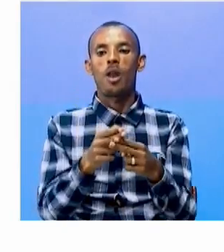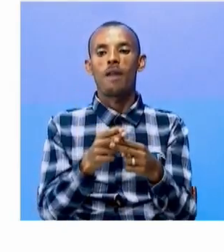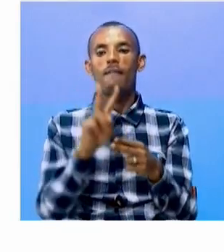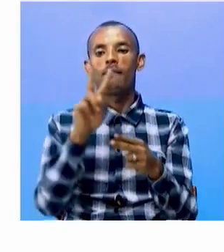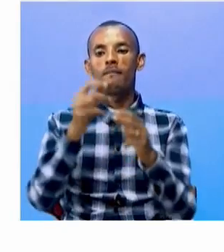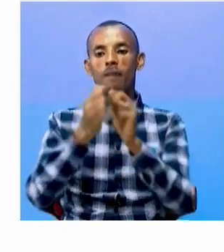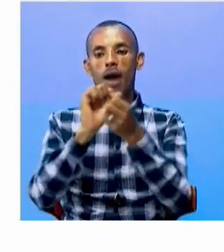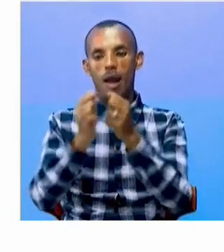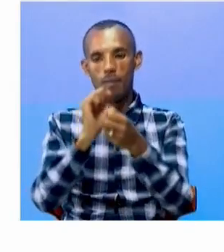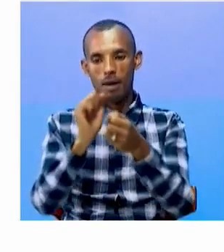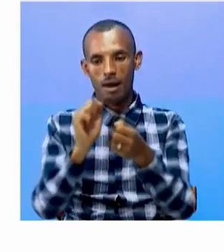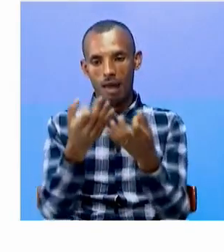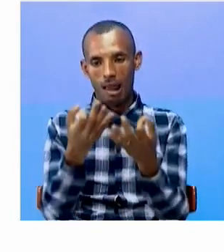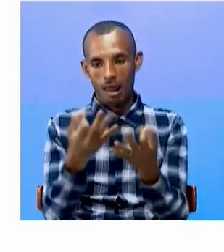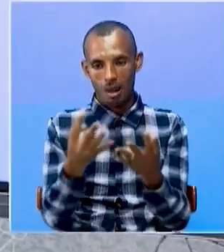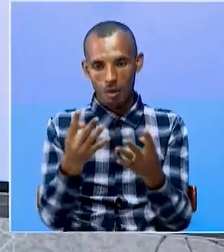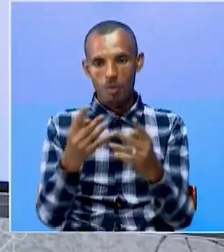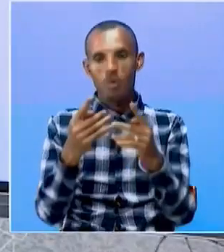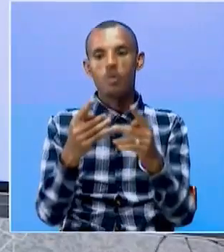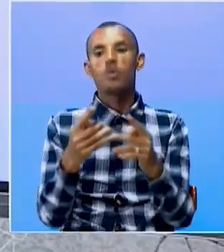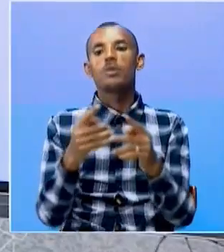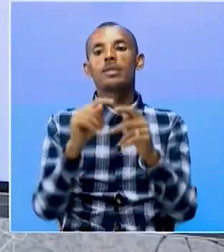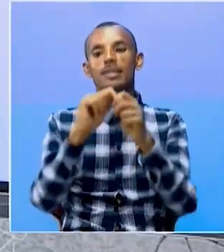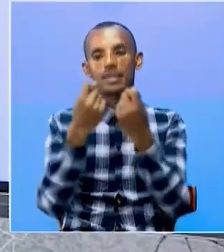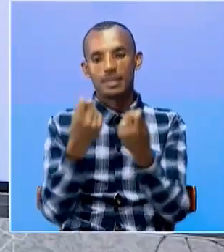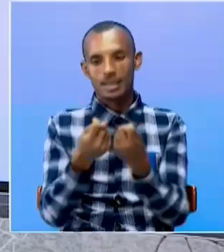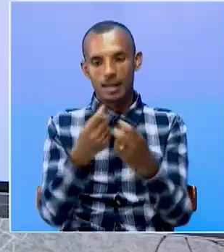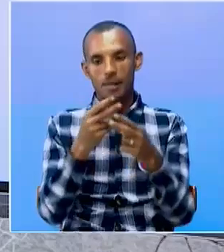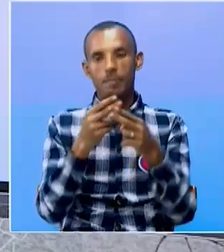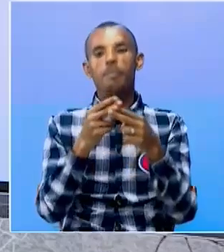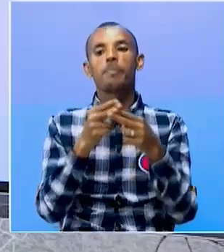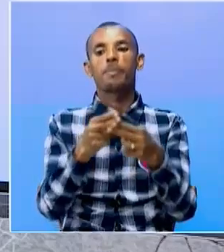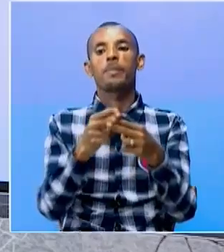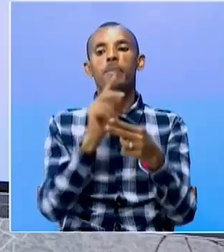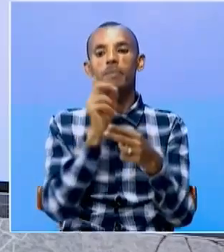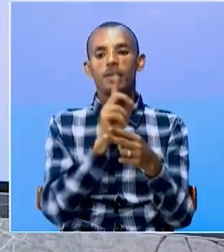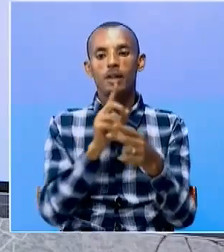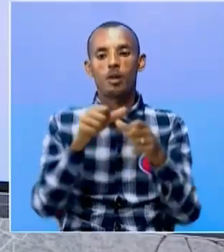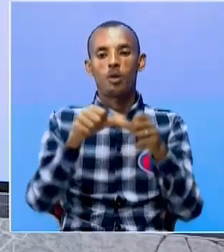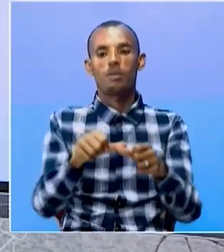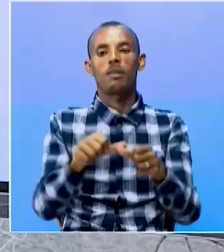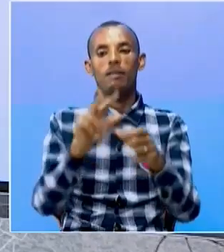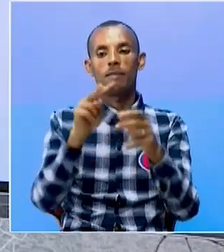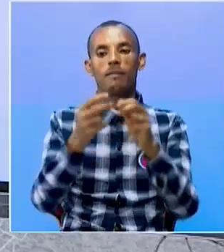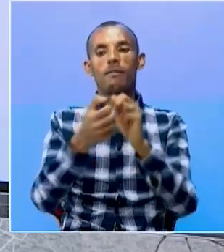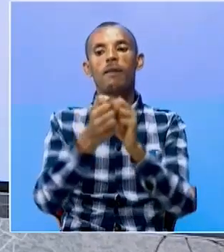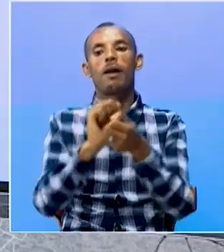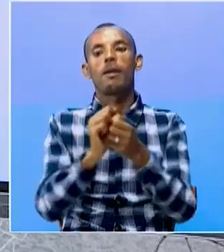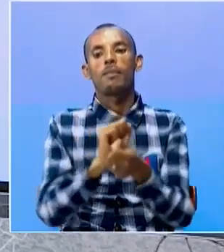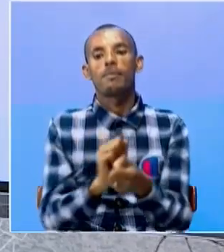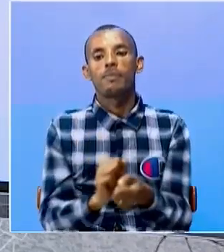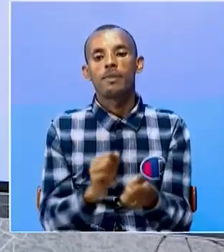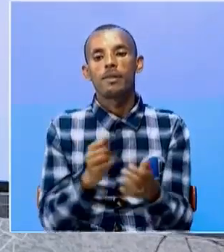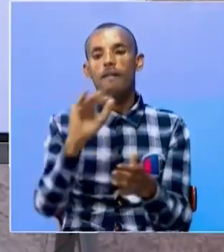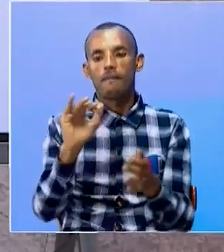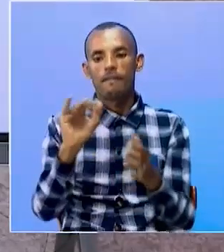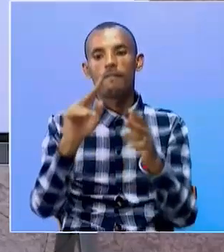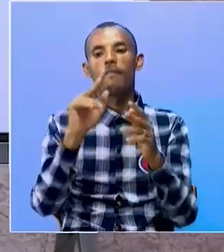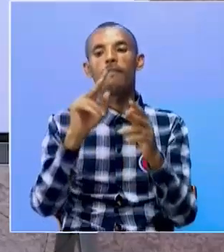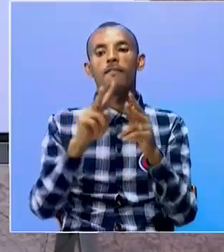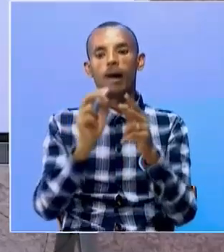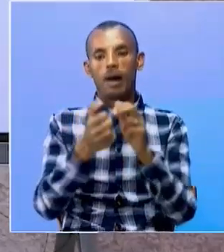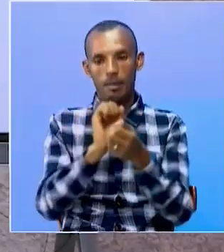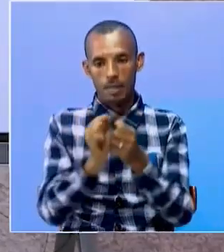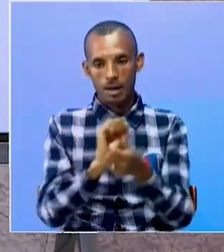term. Therefore, here, for this term, it's a constant term because it doesn't have a variable.